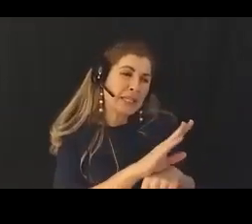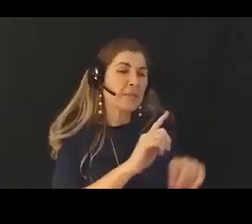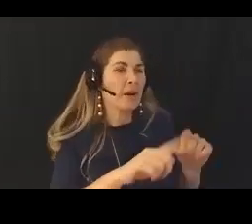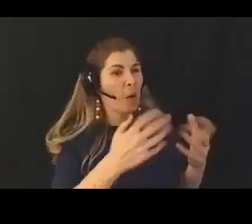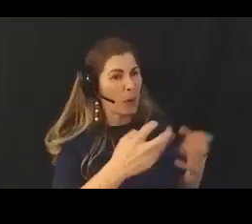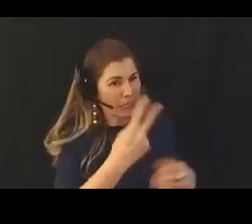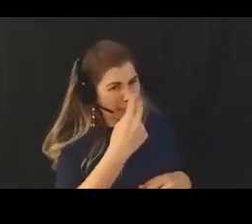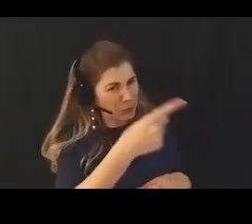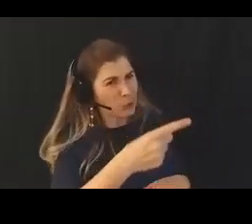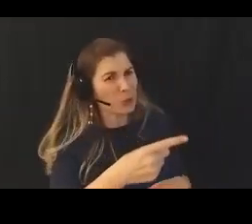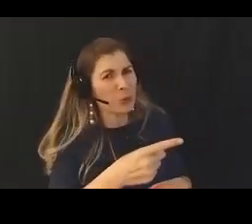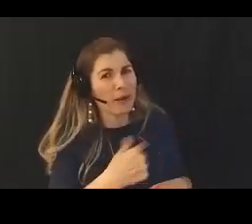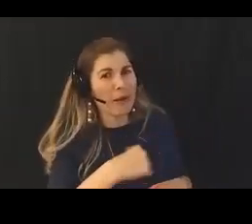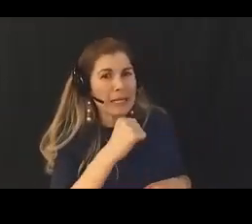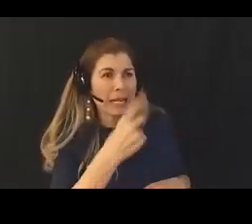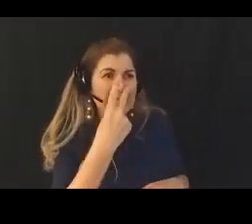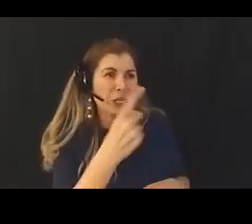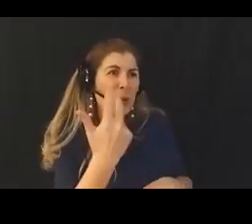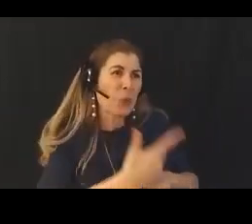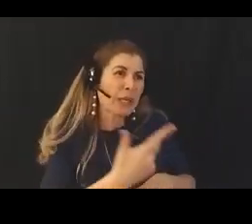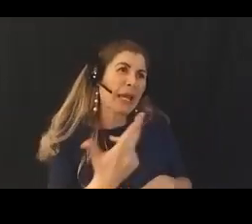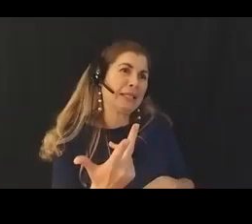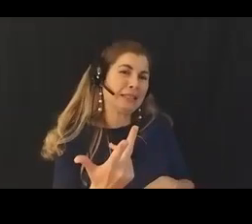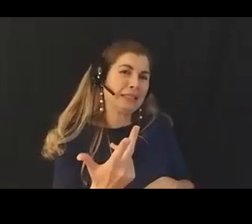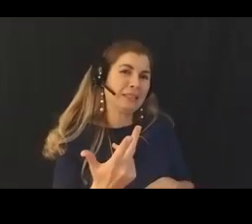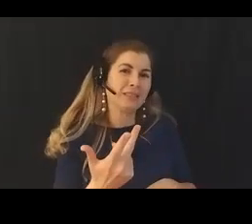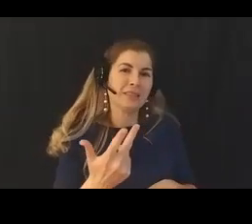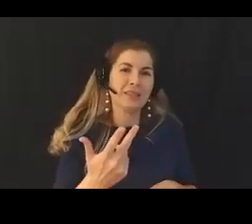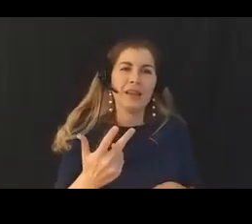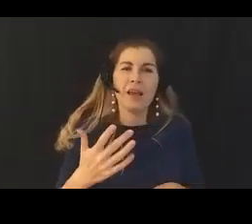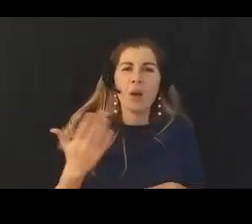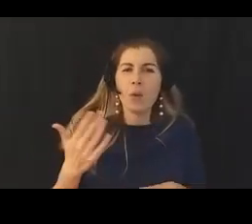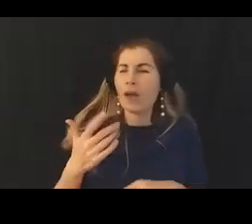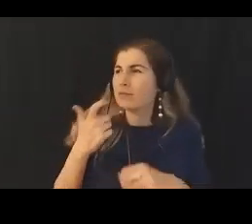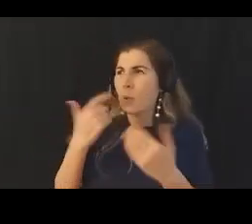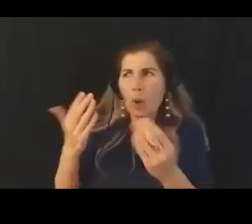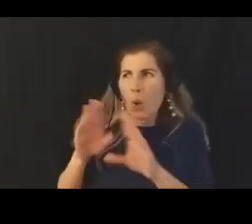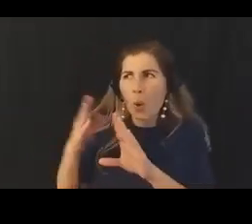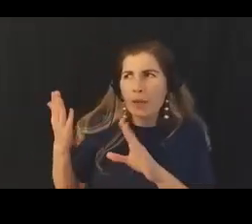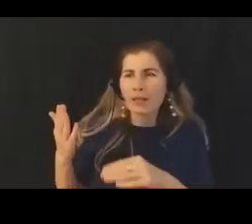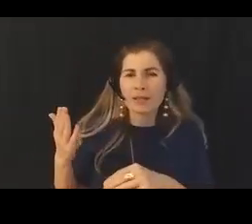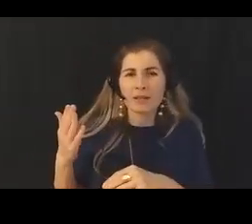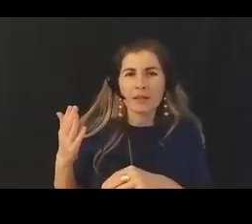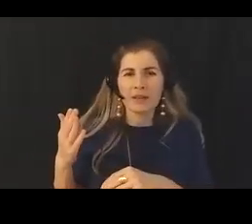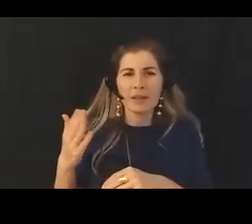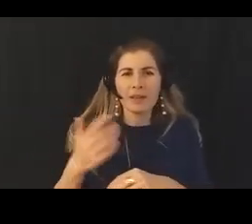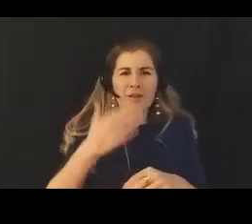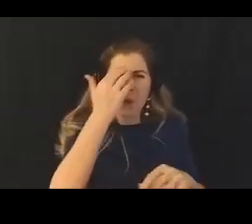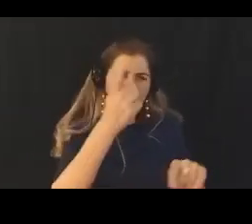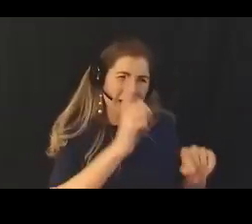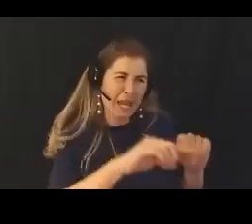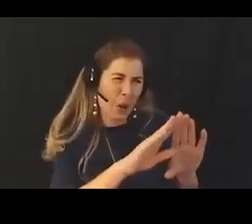see you. I haven't seen you in 3 days. Then why didn't you just open the door? You know I can't open the